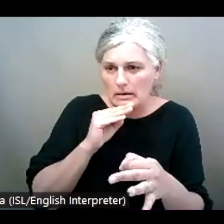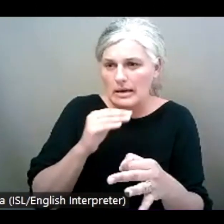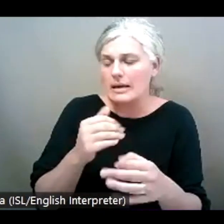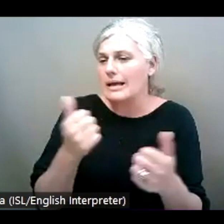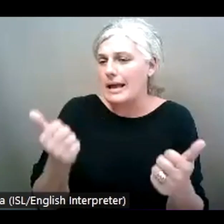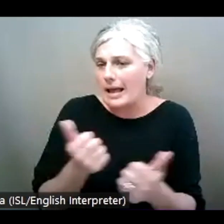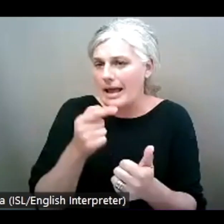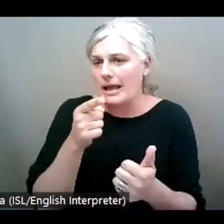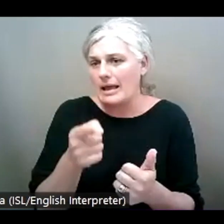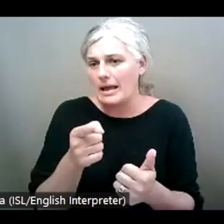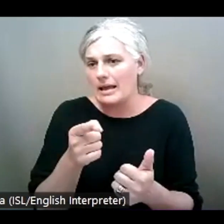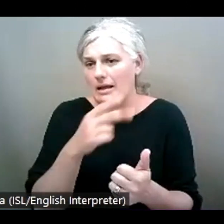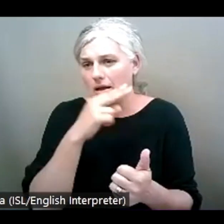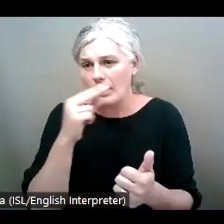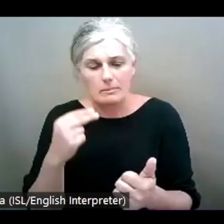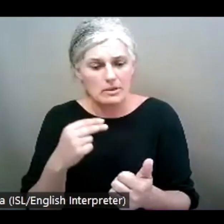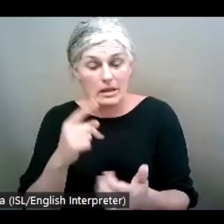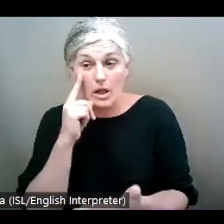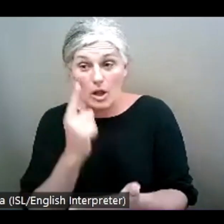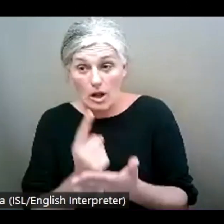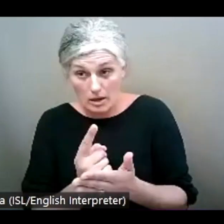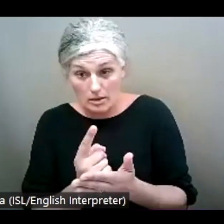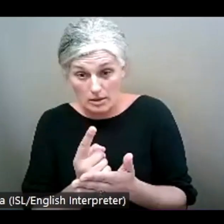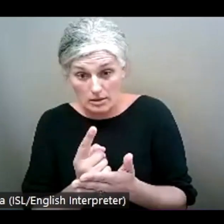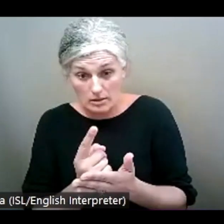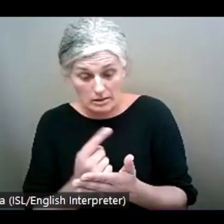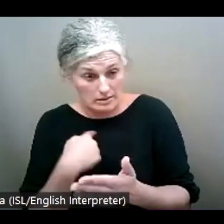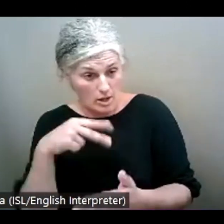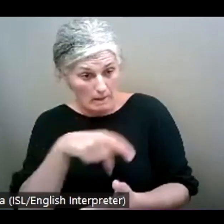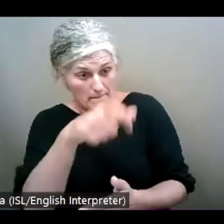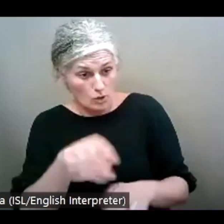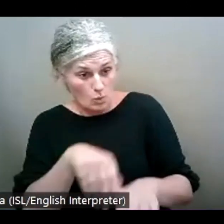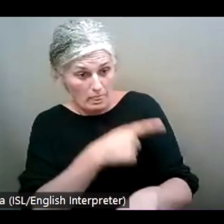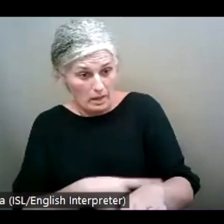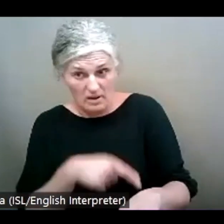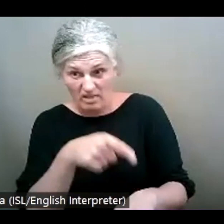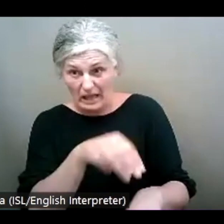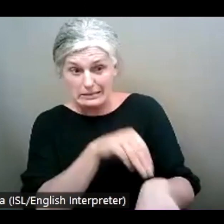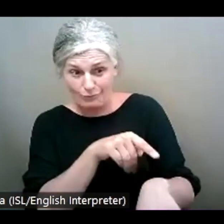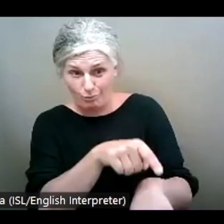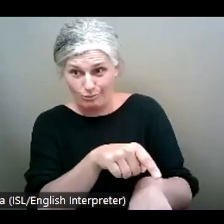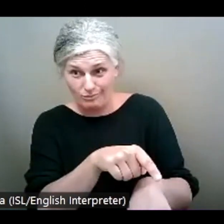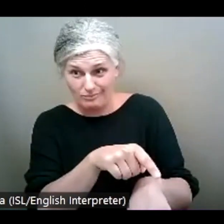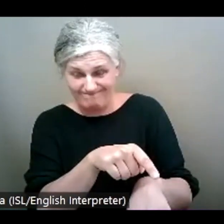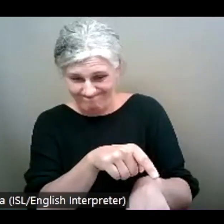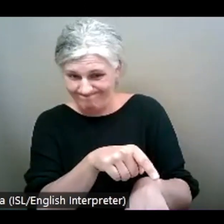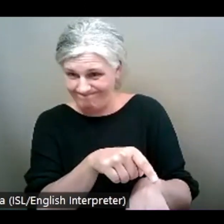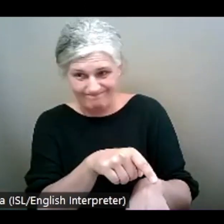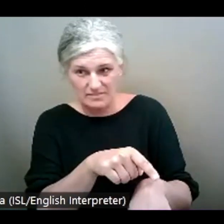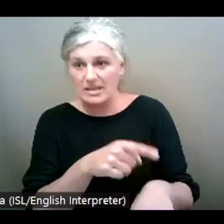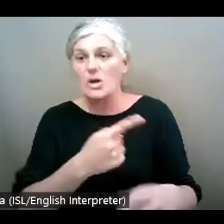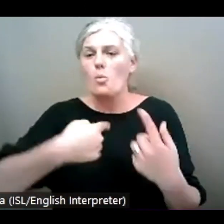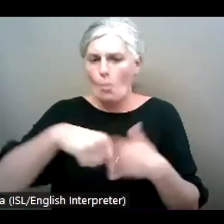have to buy into the belief that I am the problem. We are disabled by the world that we live